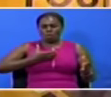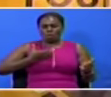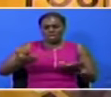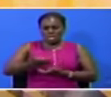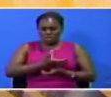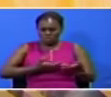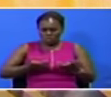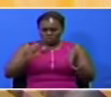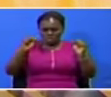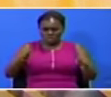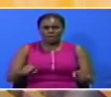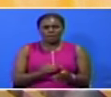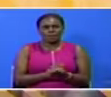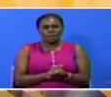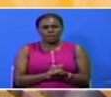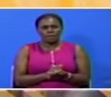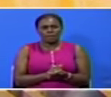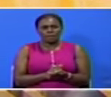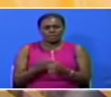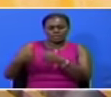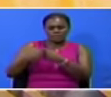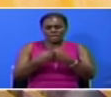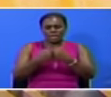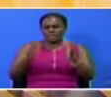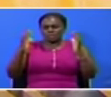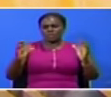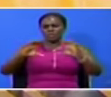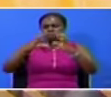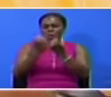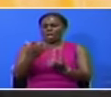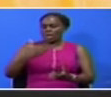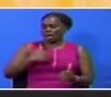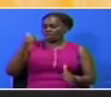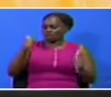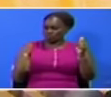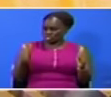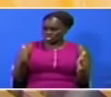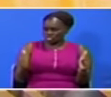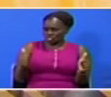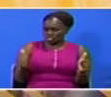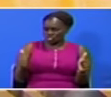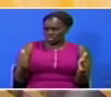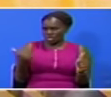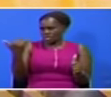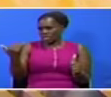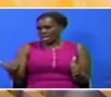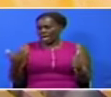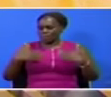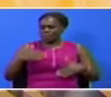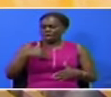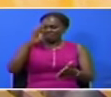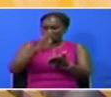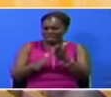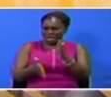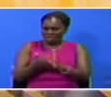economy. The biggest challenge that is facing the world today is young people have nothing to do.